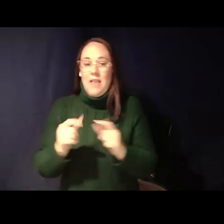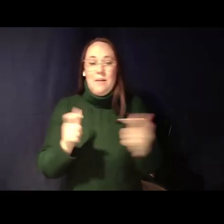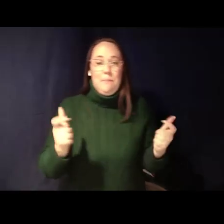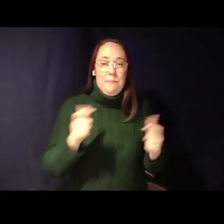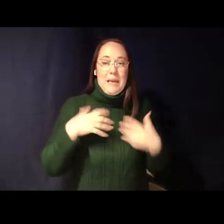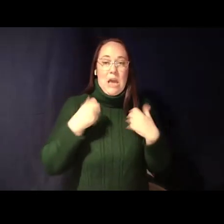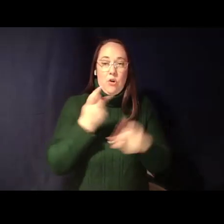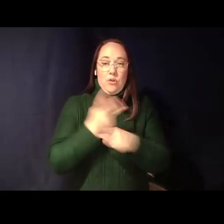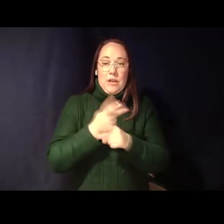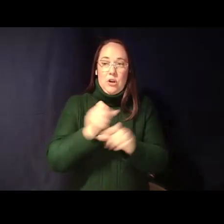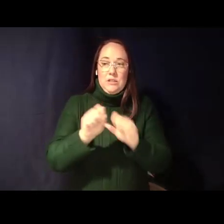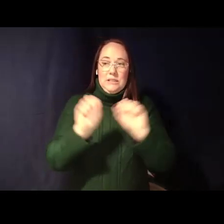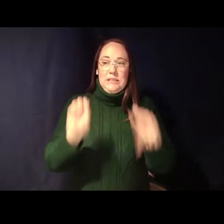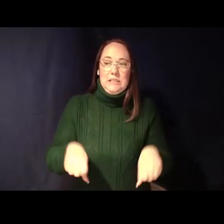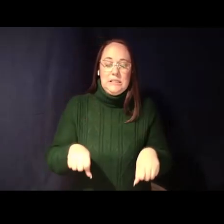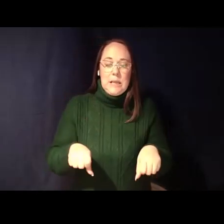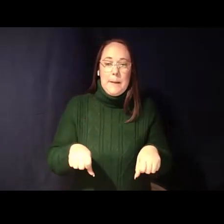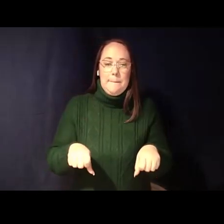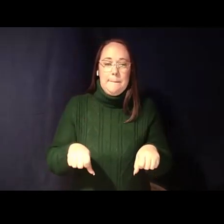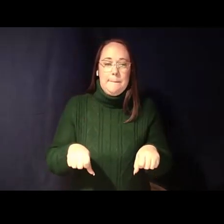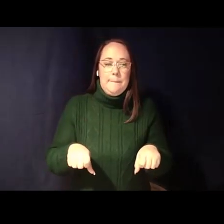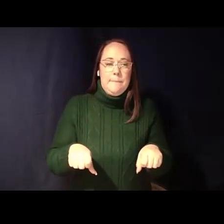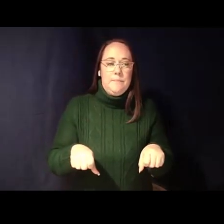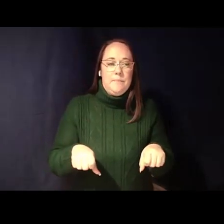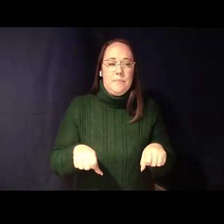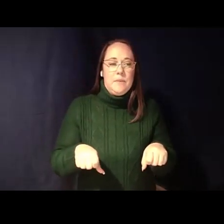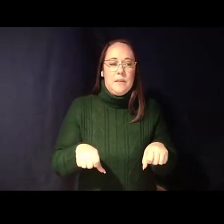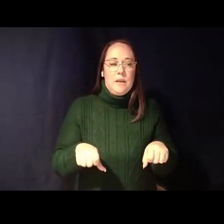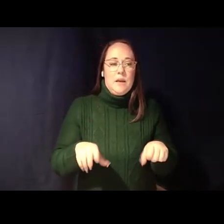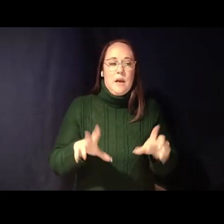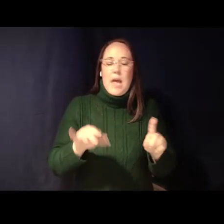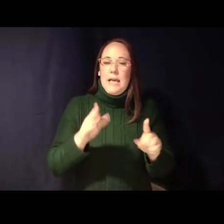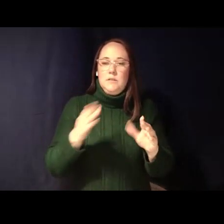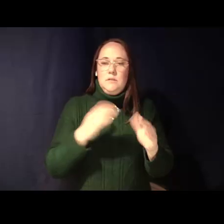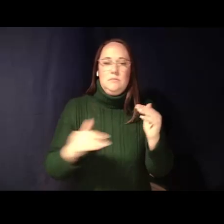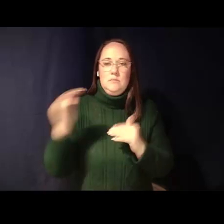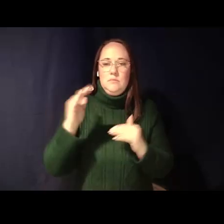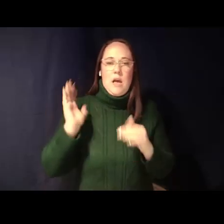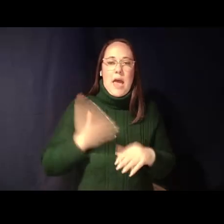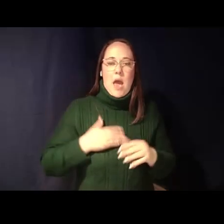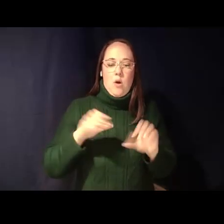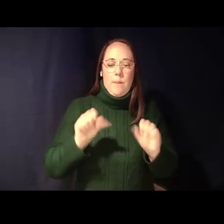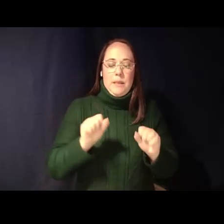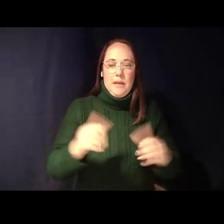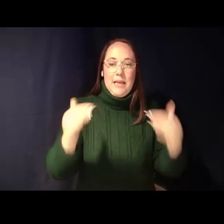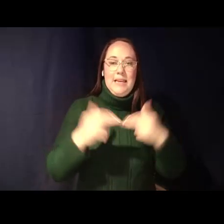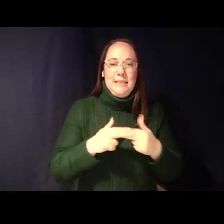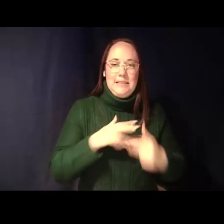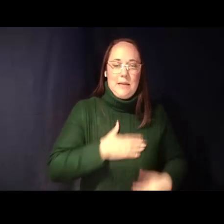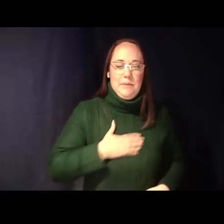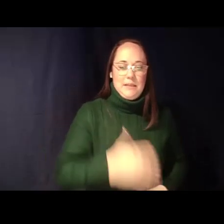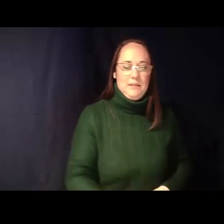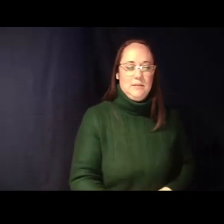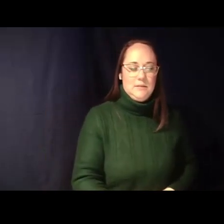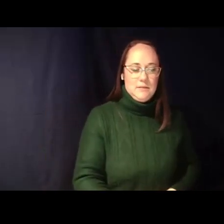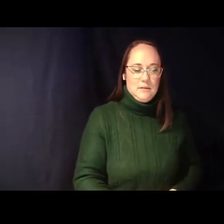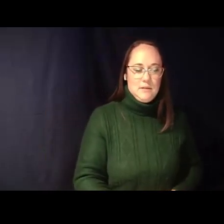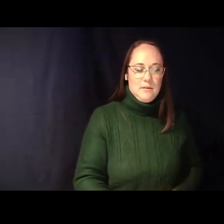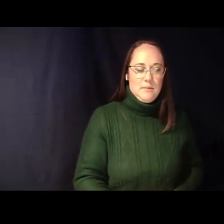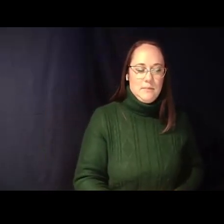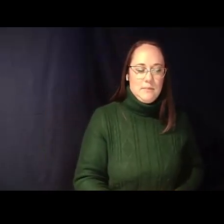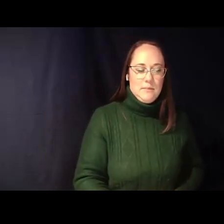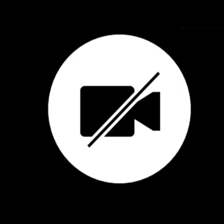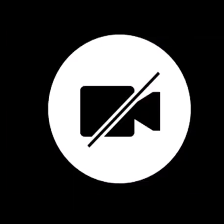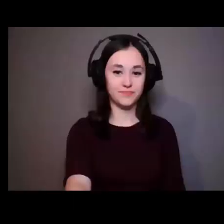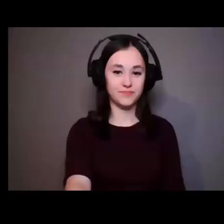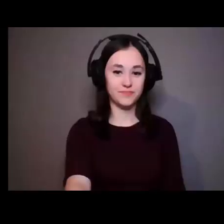system, larger healthcare system change is beyond our full scope. Let's go to the next slide. We also